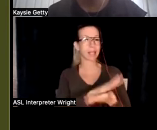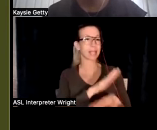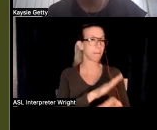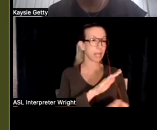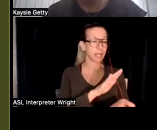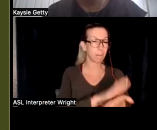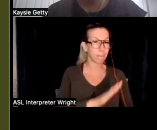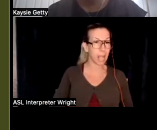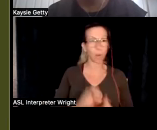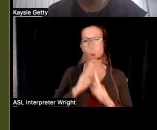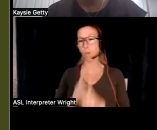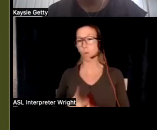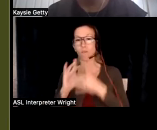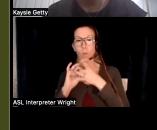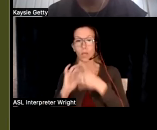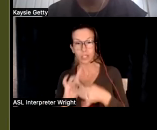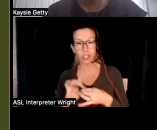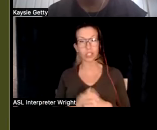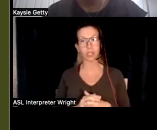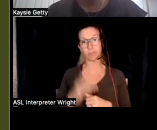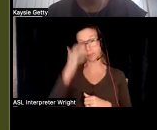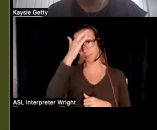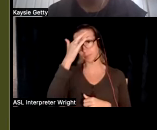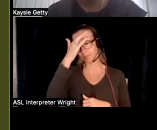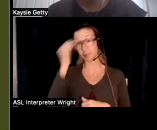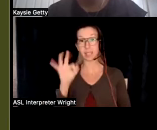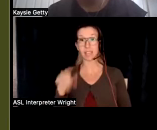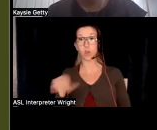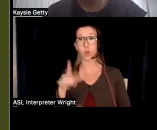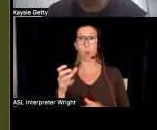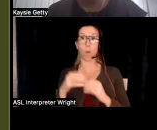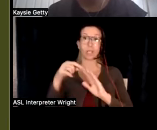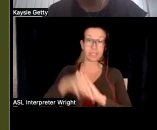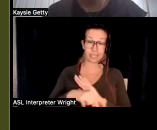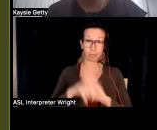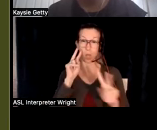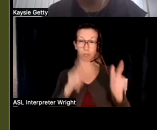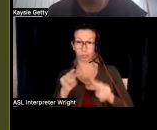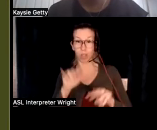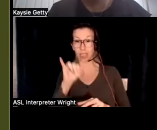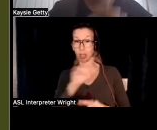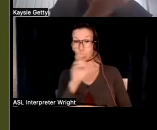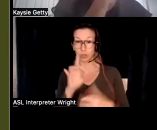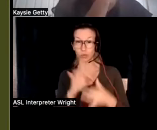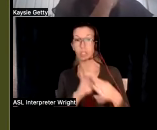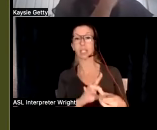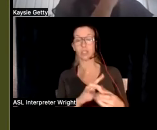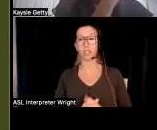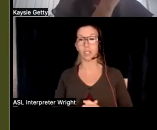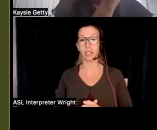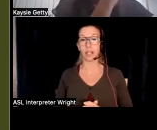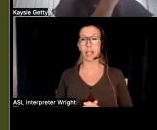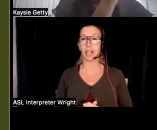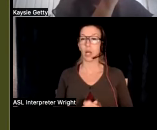on relationships. So those of you who wanted to maybe take a deeper look at that question of connections, we have, I think, a